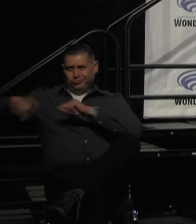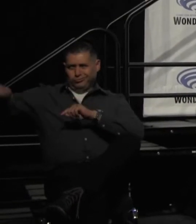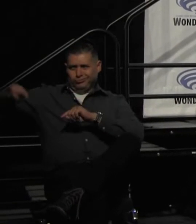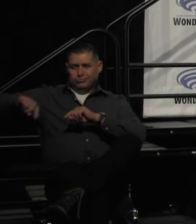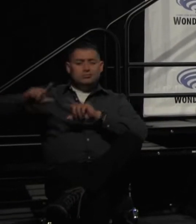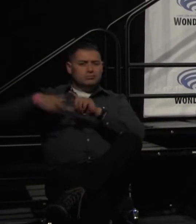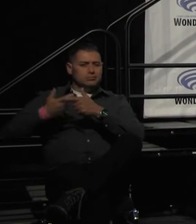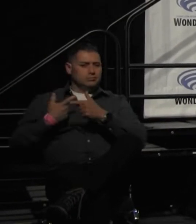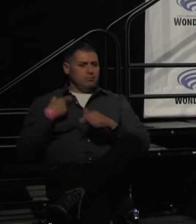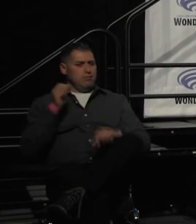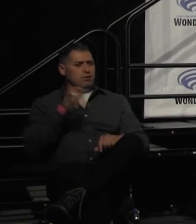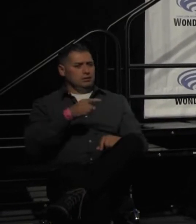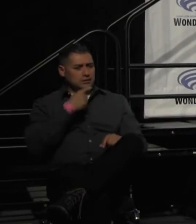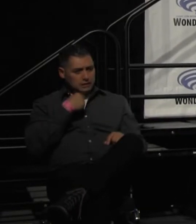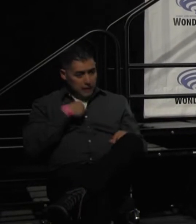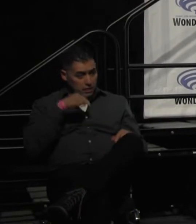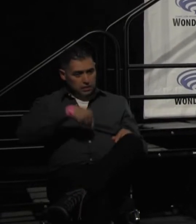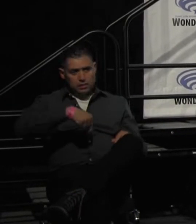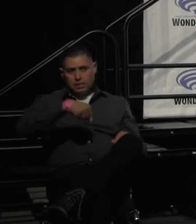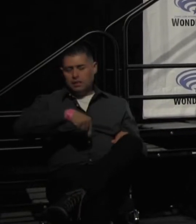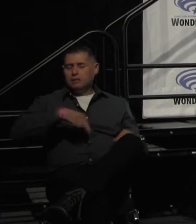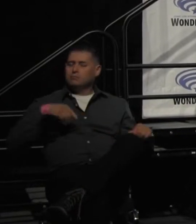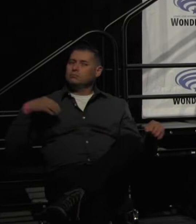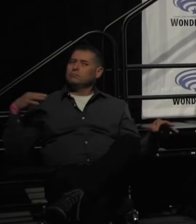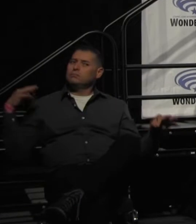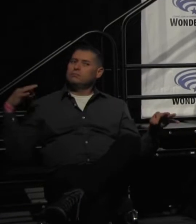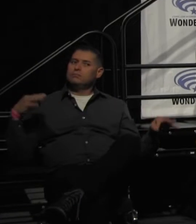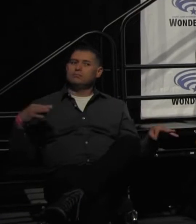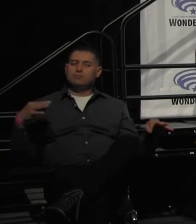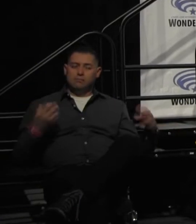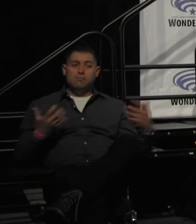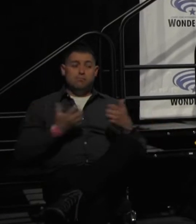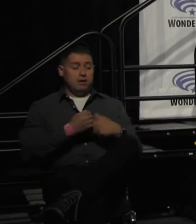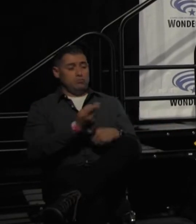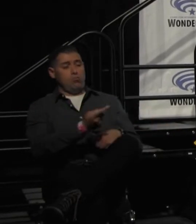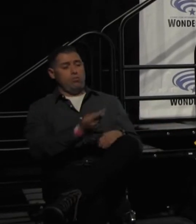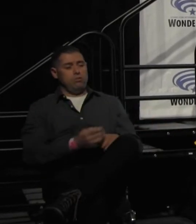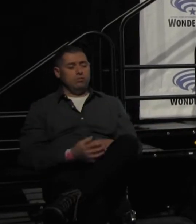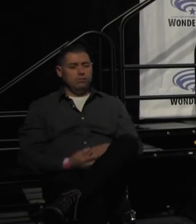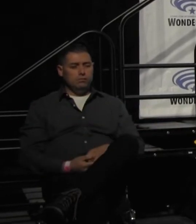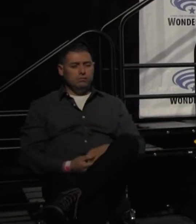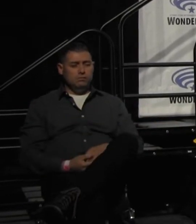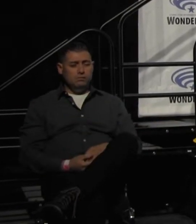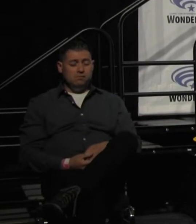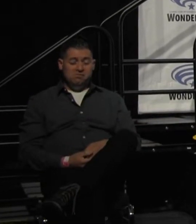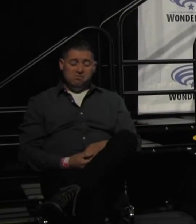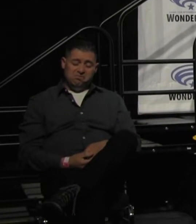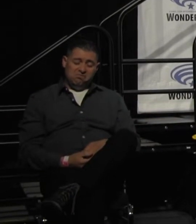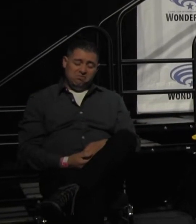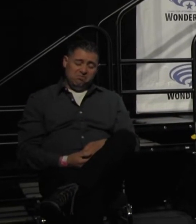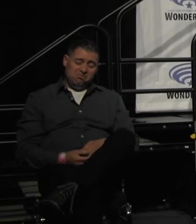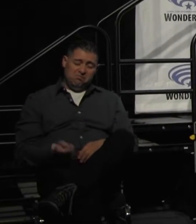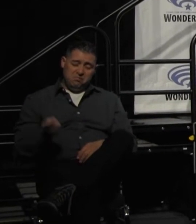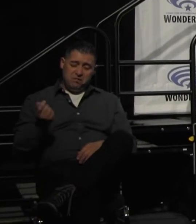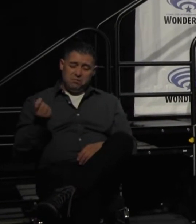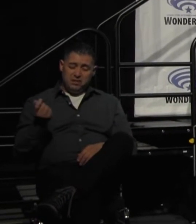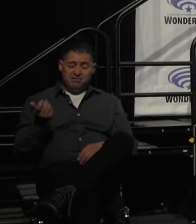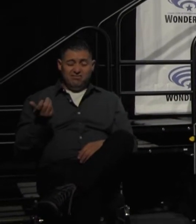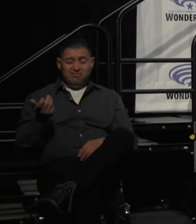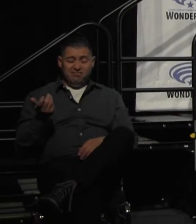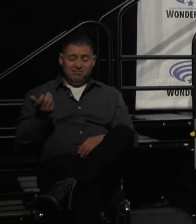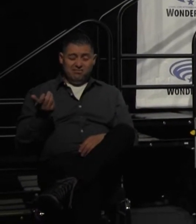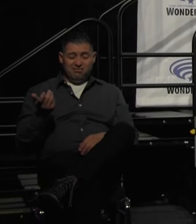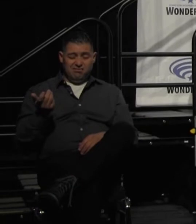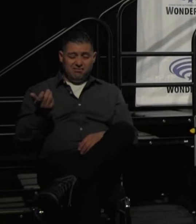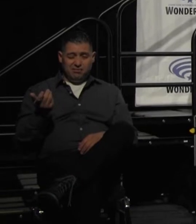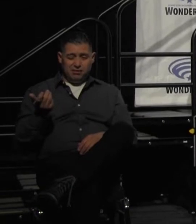and they said this would be a perfect match for you guys. I know I was a little wary about it at first,